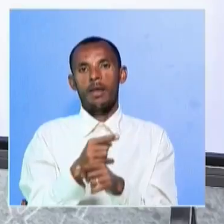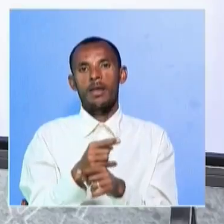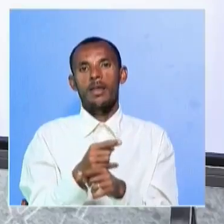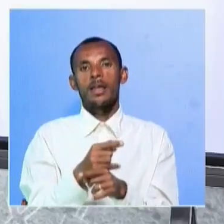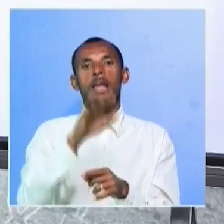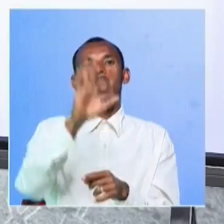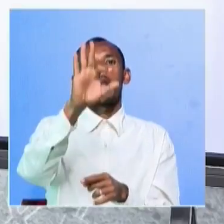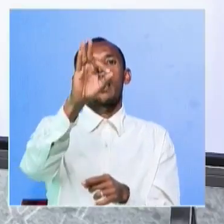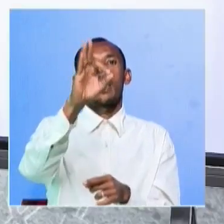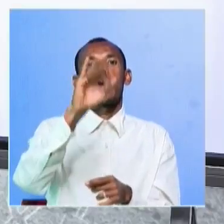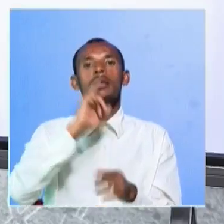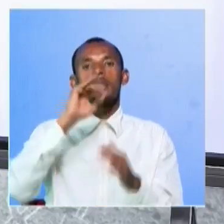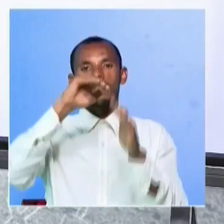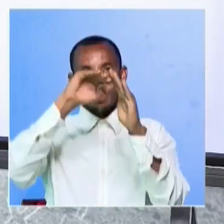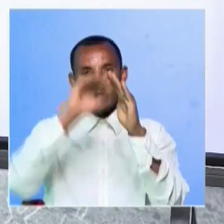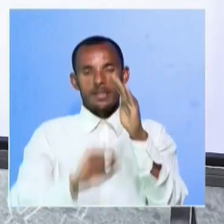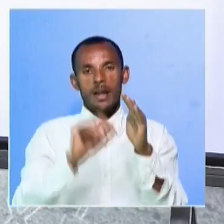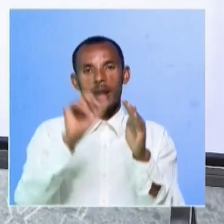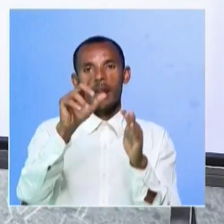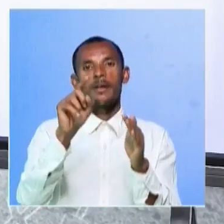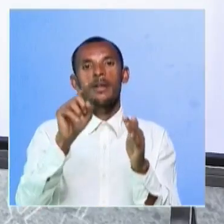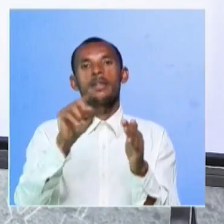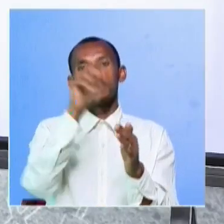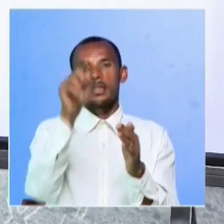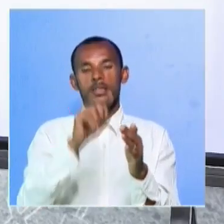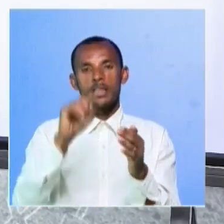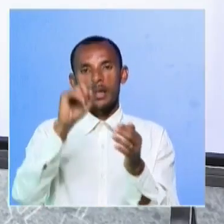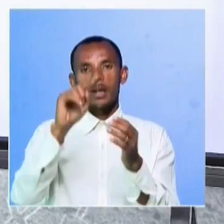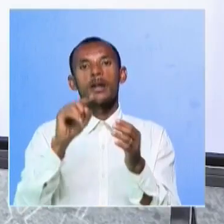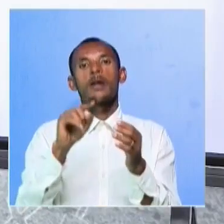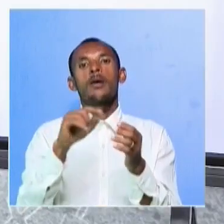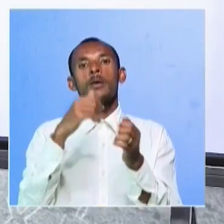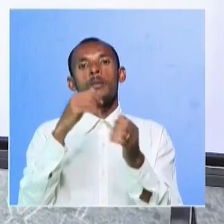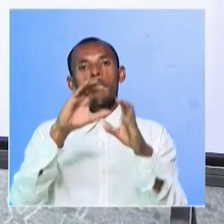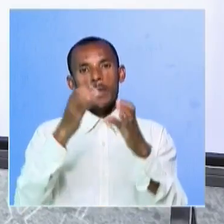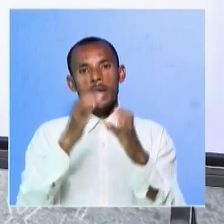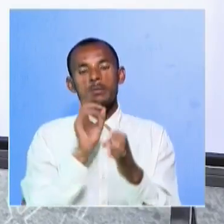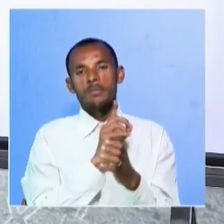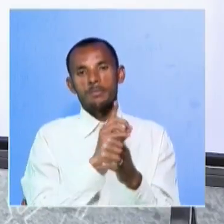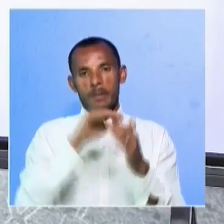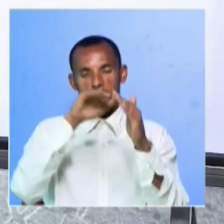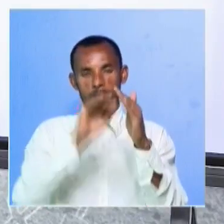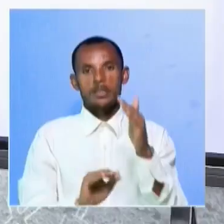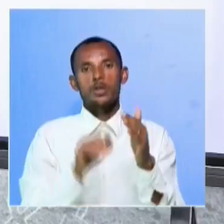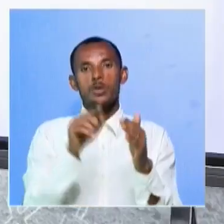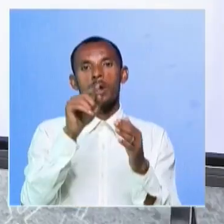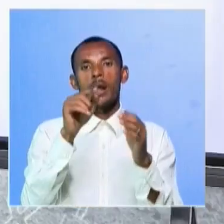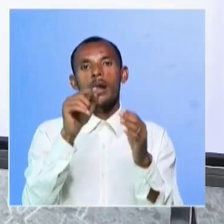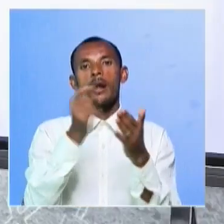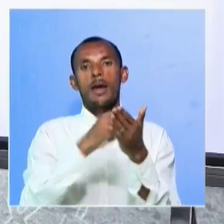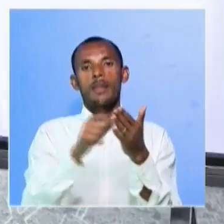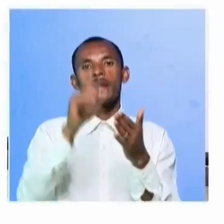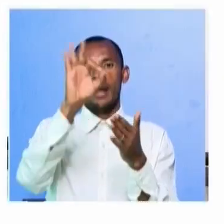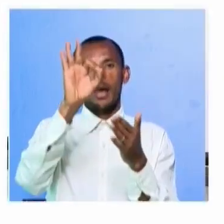9 is less than 11. Their integer part is less. So you can write